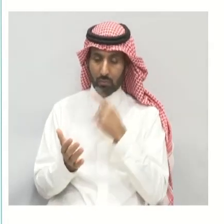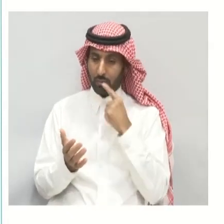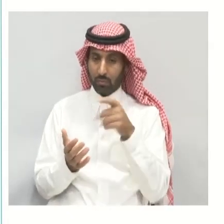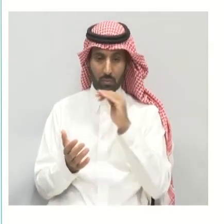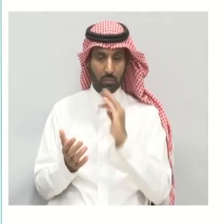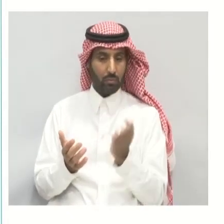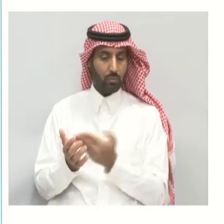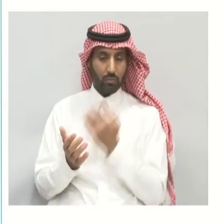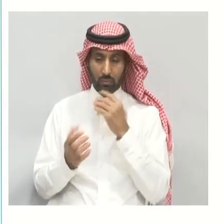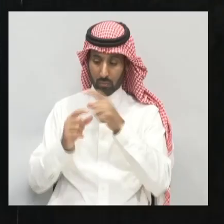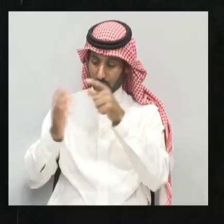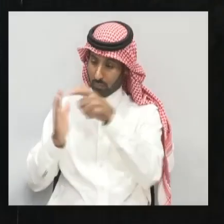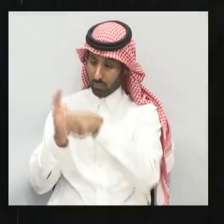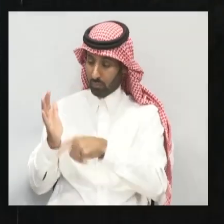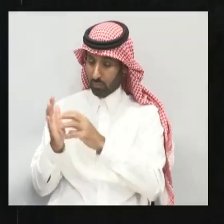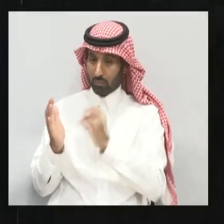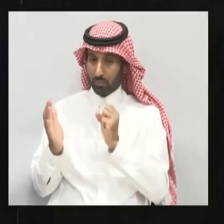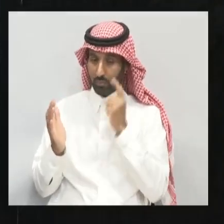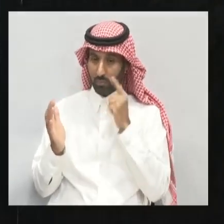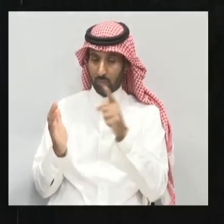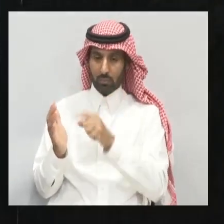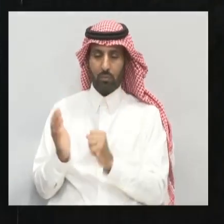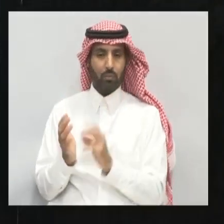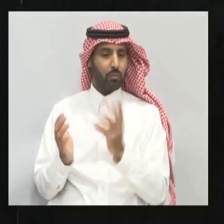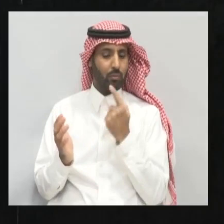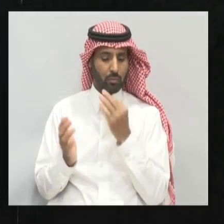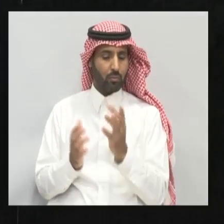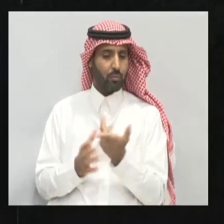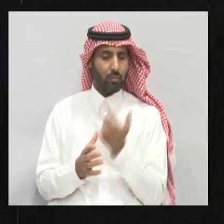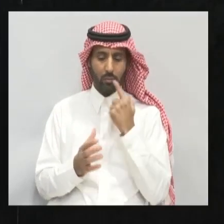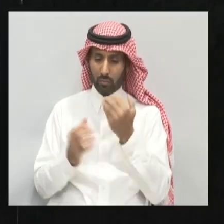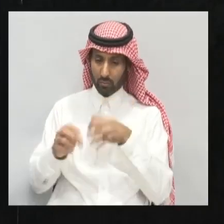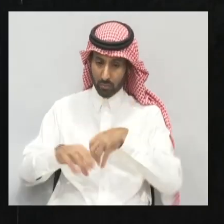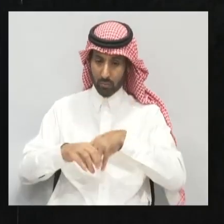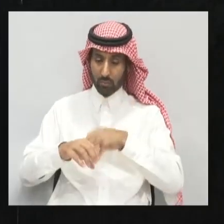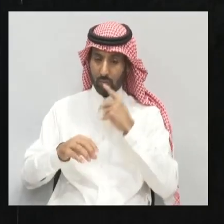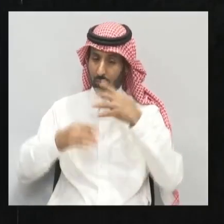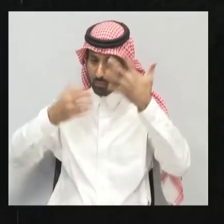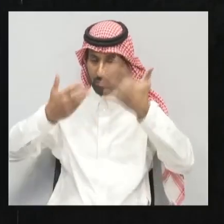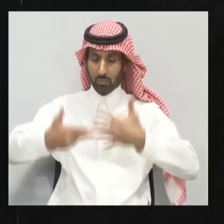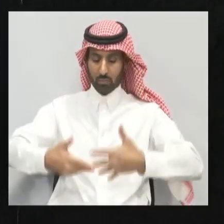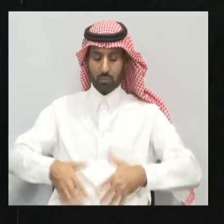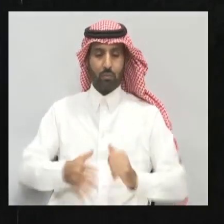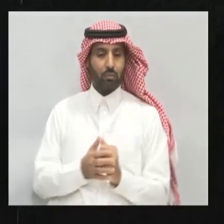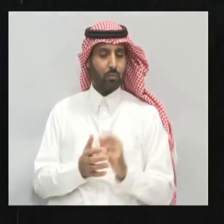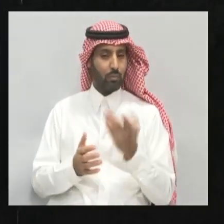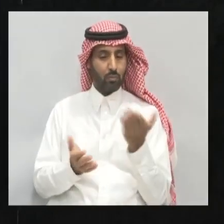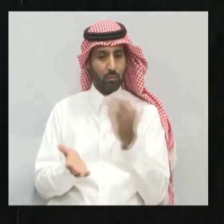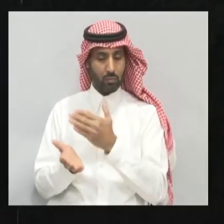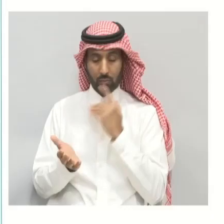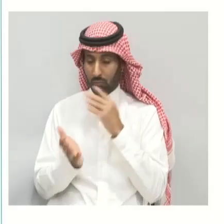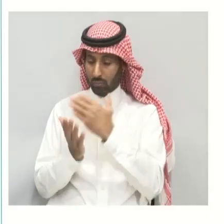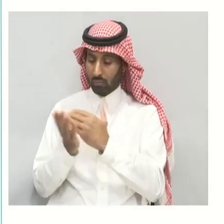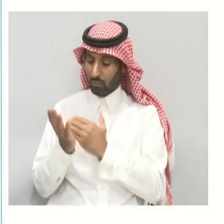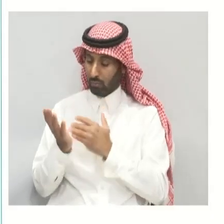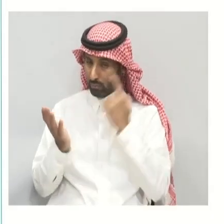answer in a text. So here in that question, it says, what is near the falls? So here, We'll go back to the text